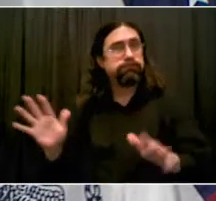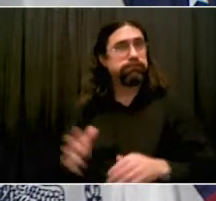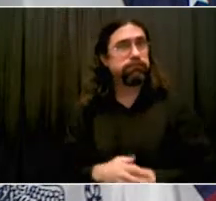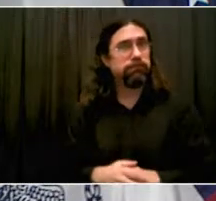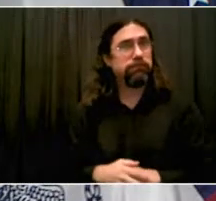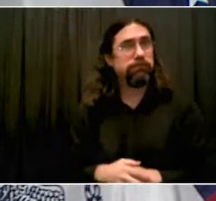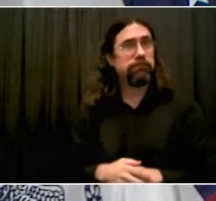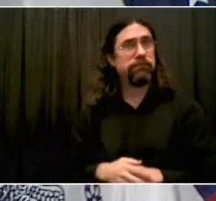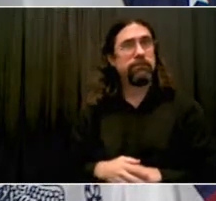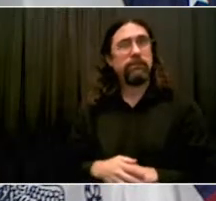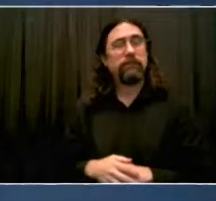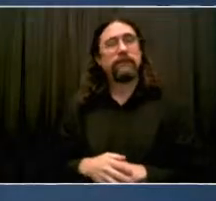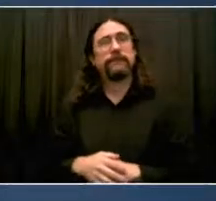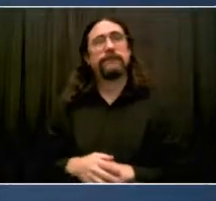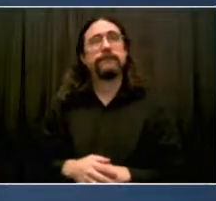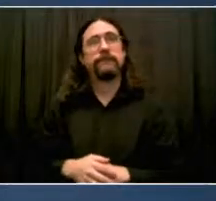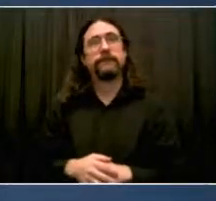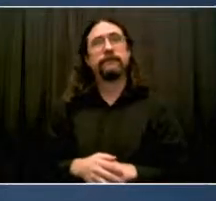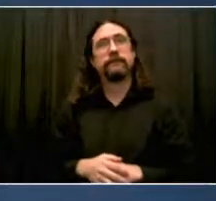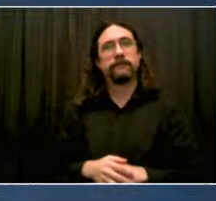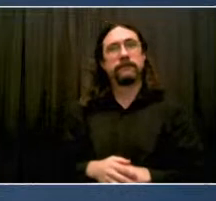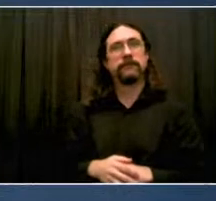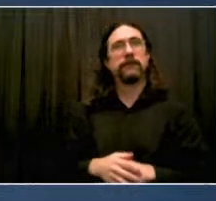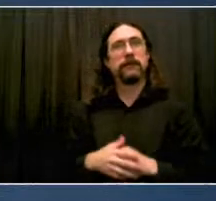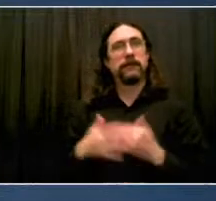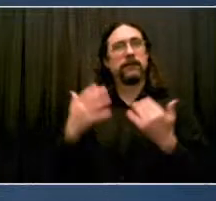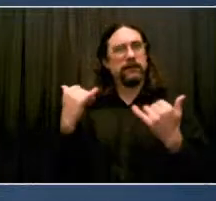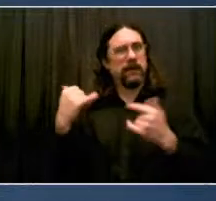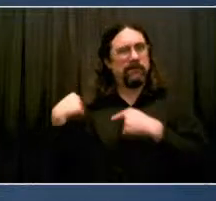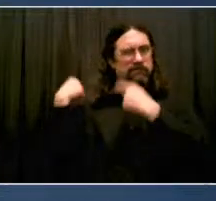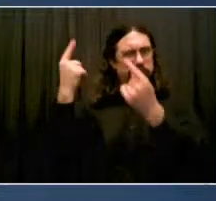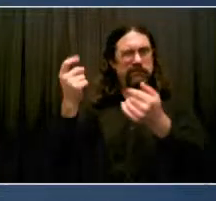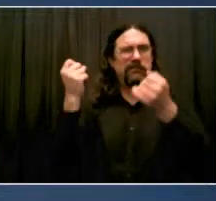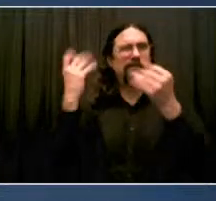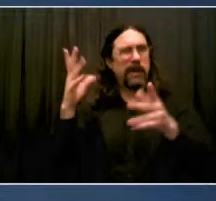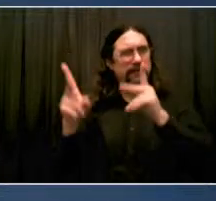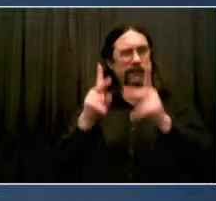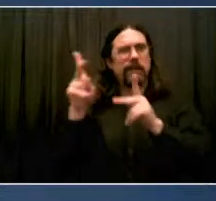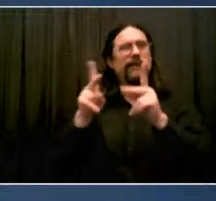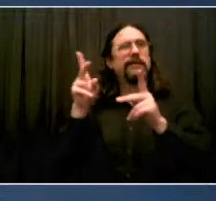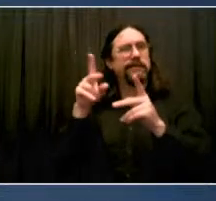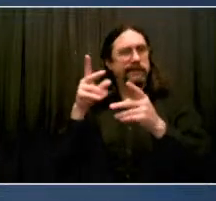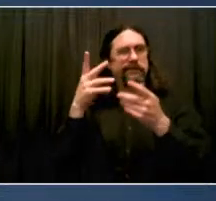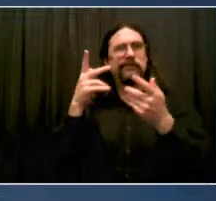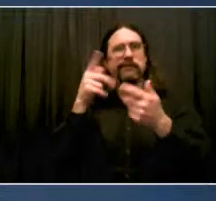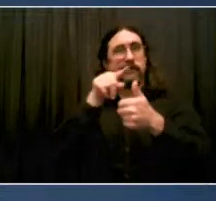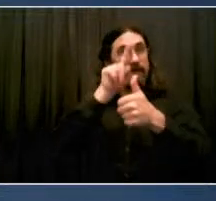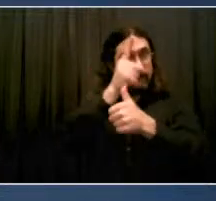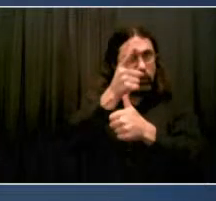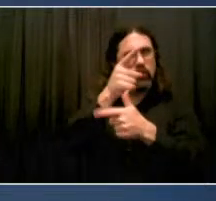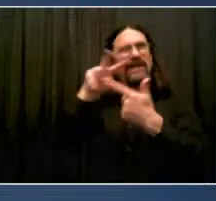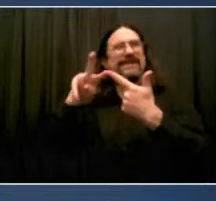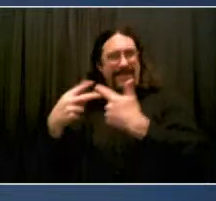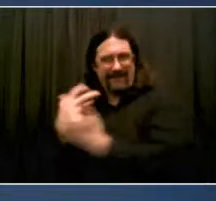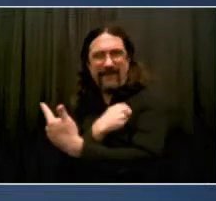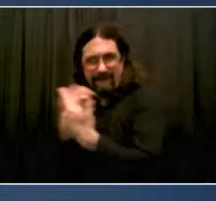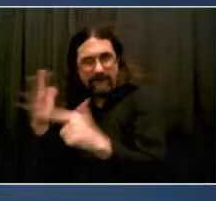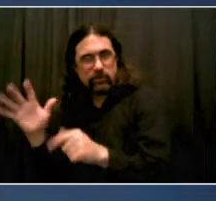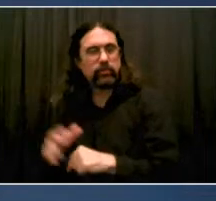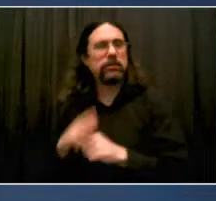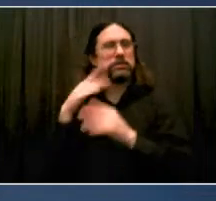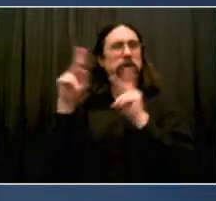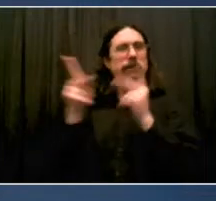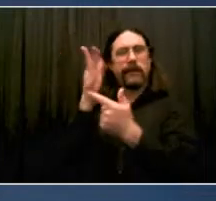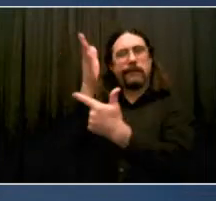They're showing up for their first appointments. We need to keep the momentum going. This is exactly how we get to